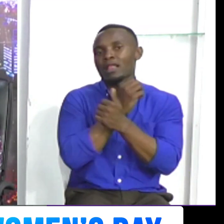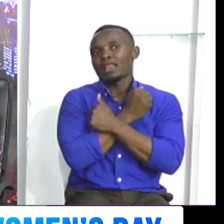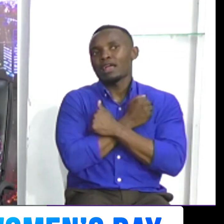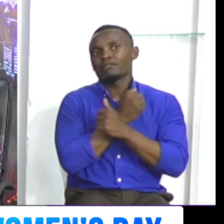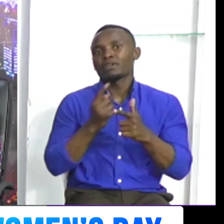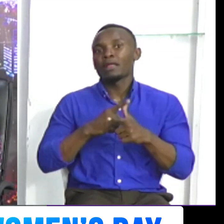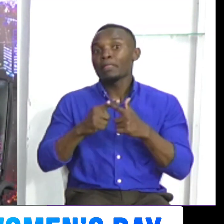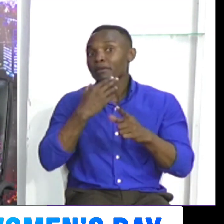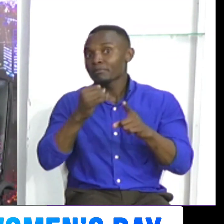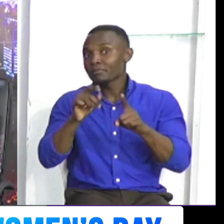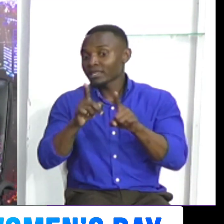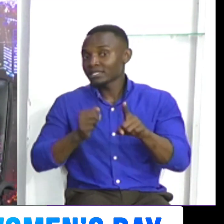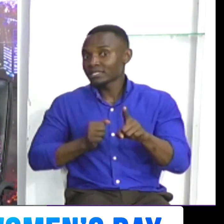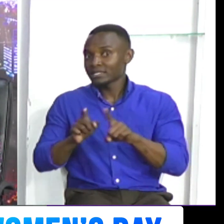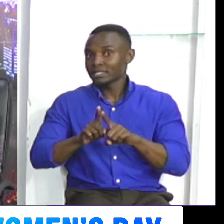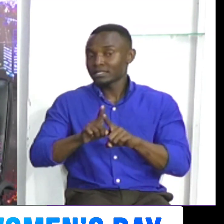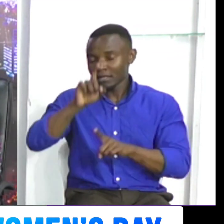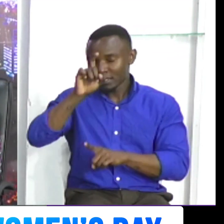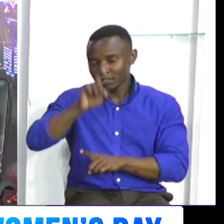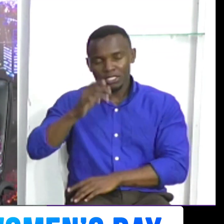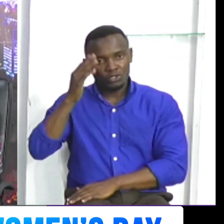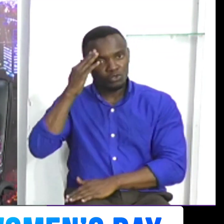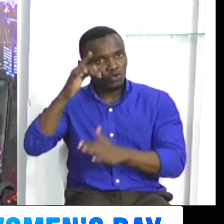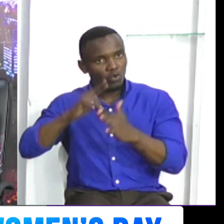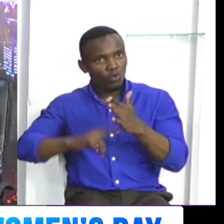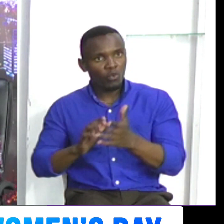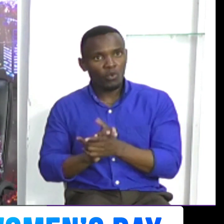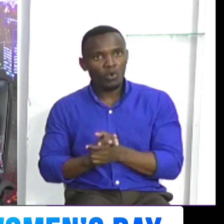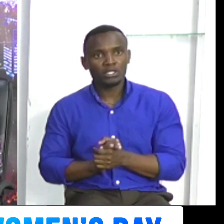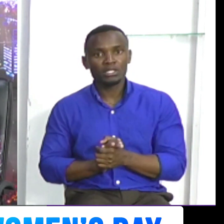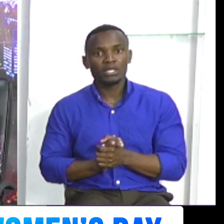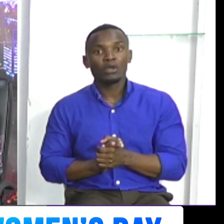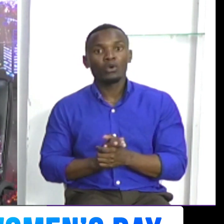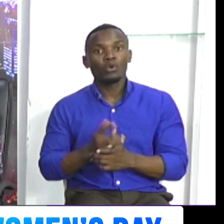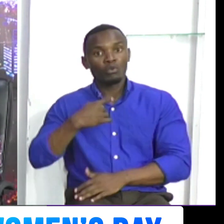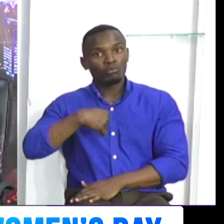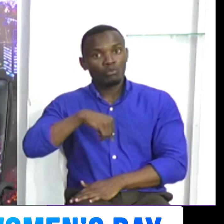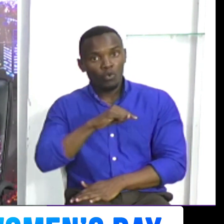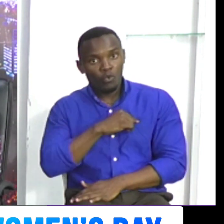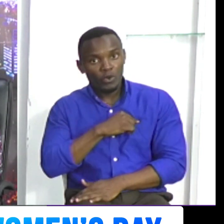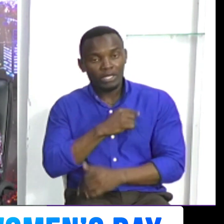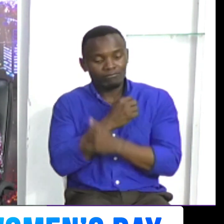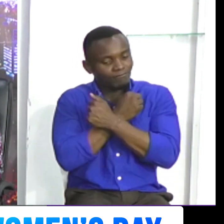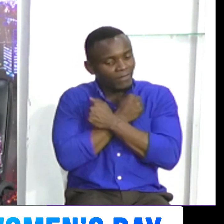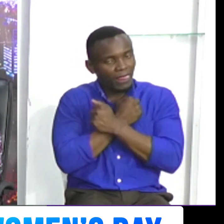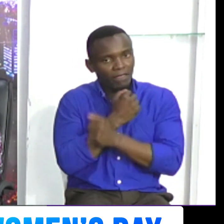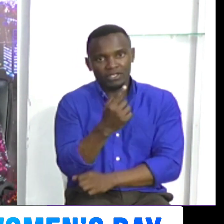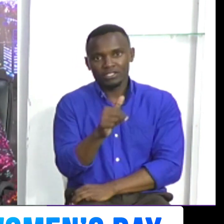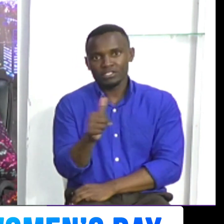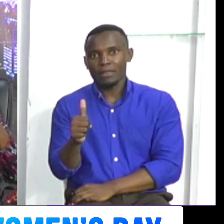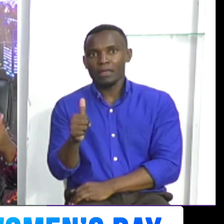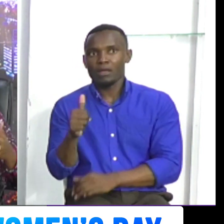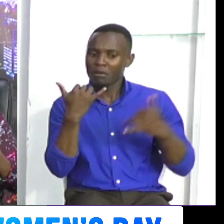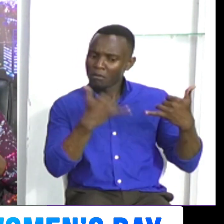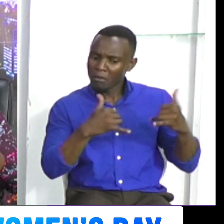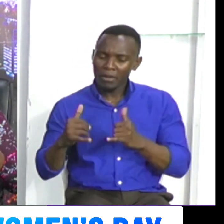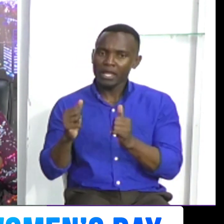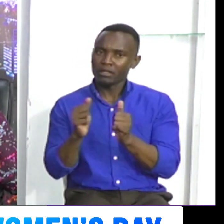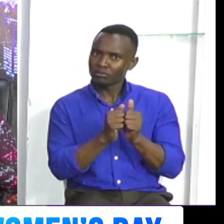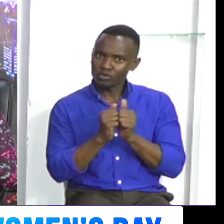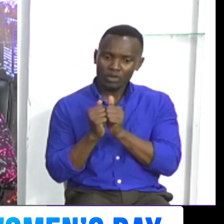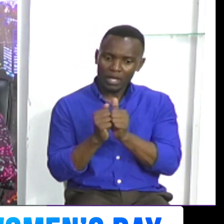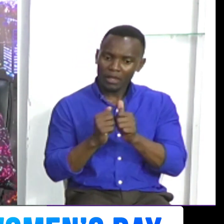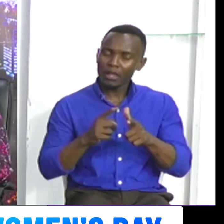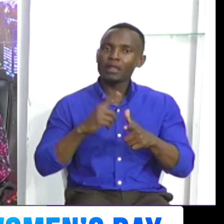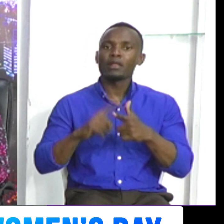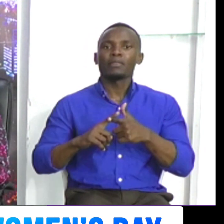as children, we are brother and sister. We love each other, we play together, we sleep together, we school together. Now it moves from home,